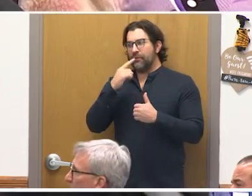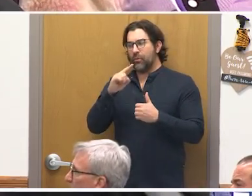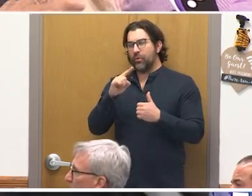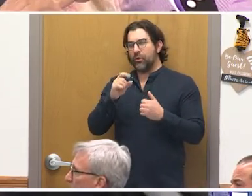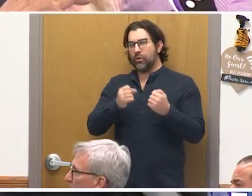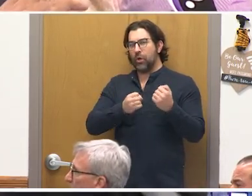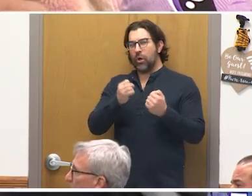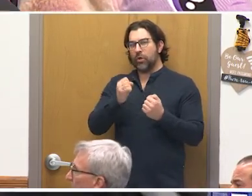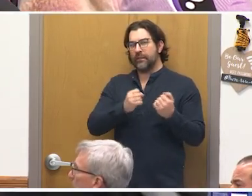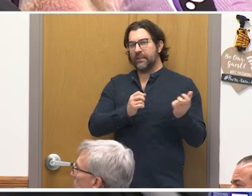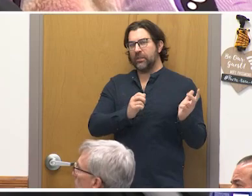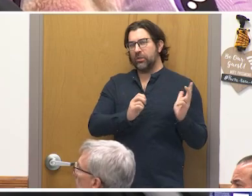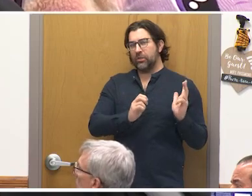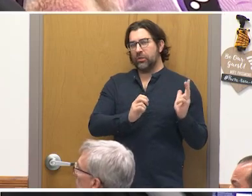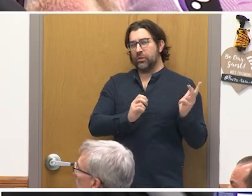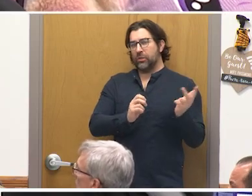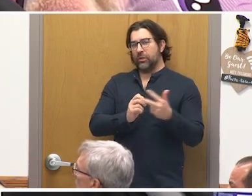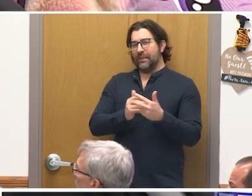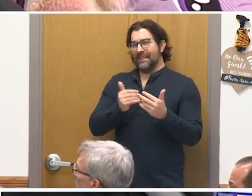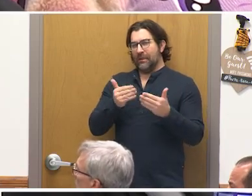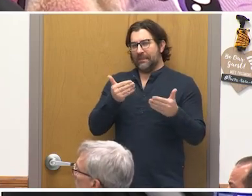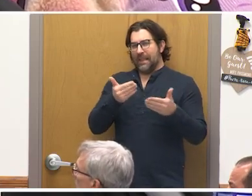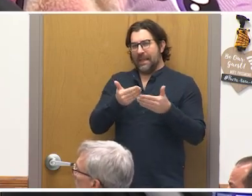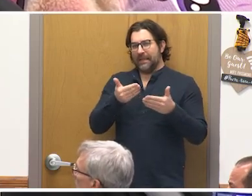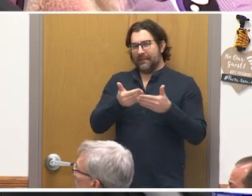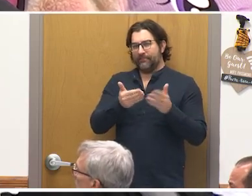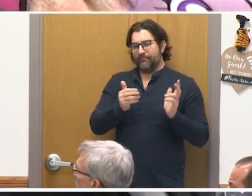are turning because there's a much narrower space?